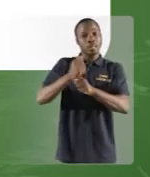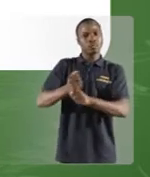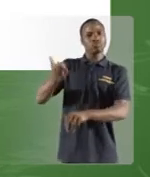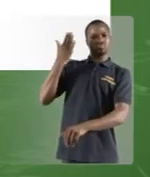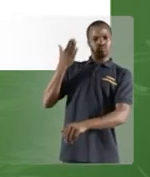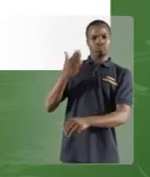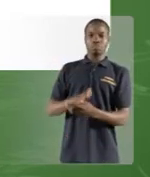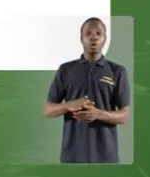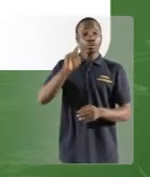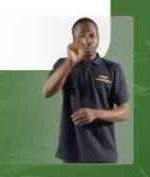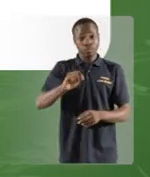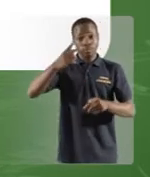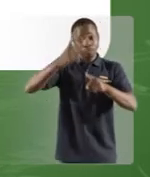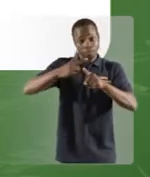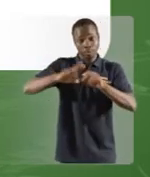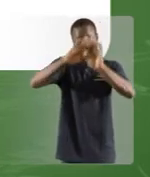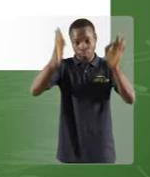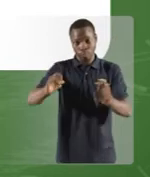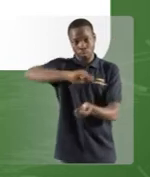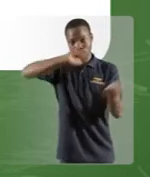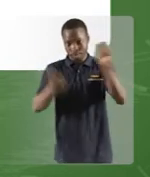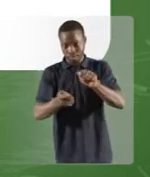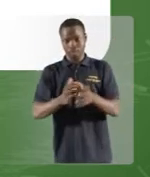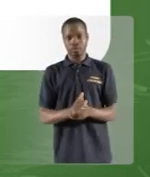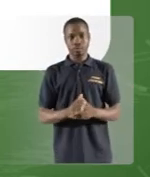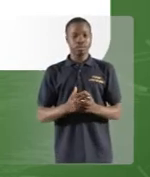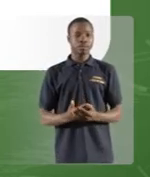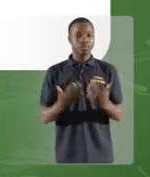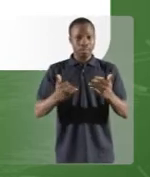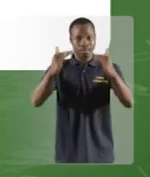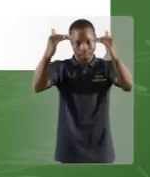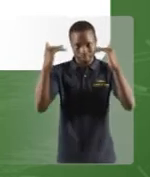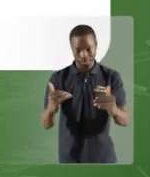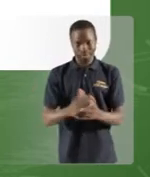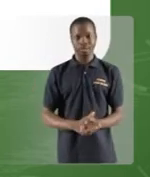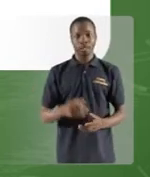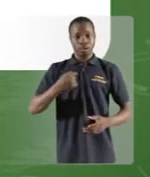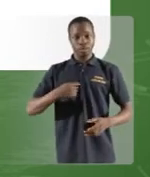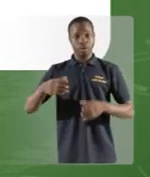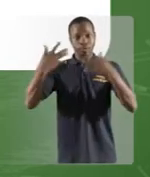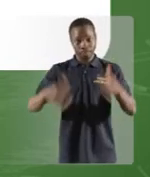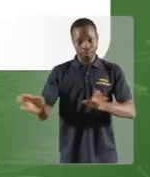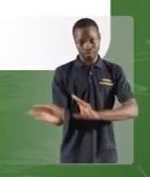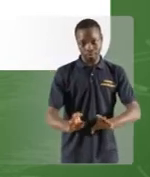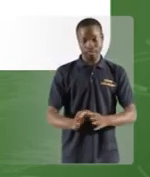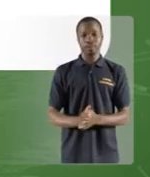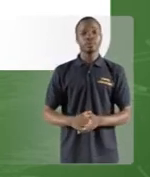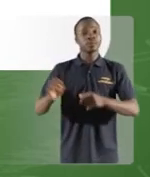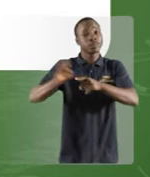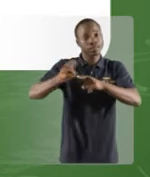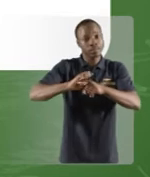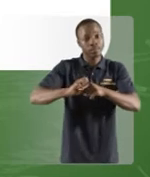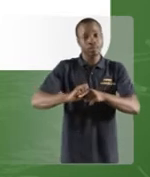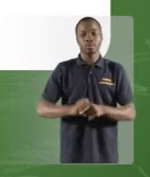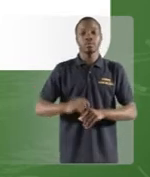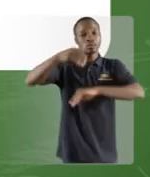become, became. All right? I did my exercises last night. All right? Last